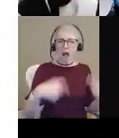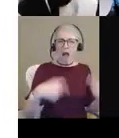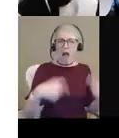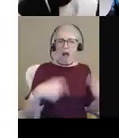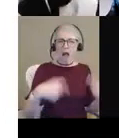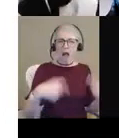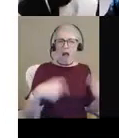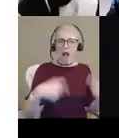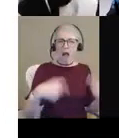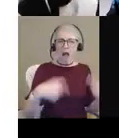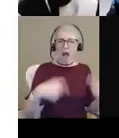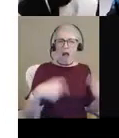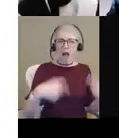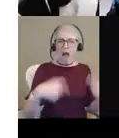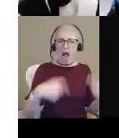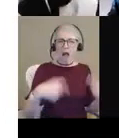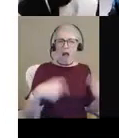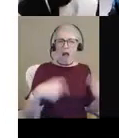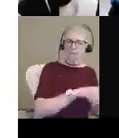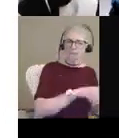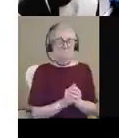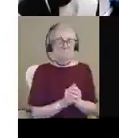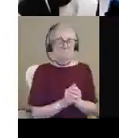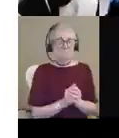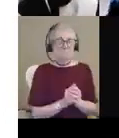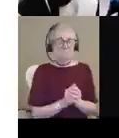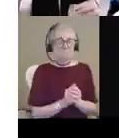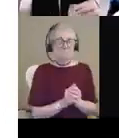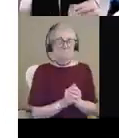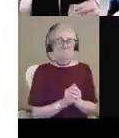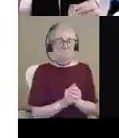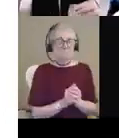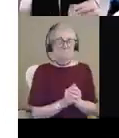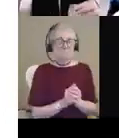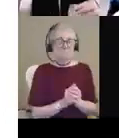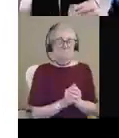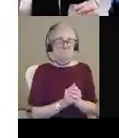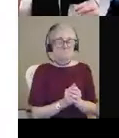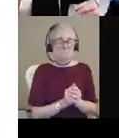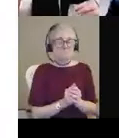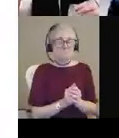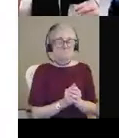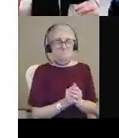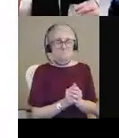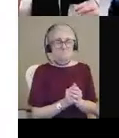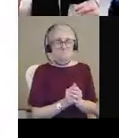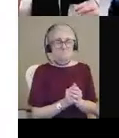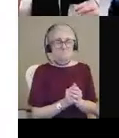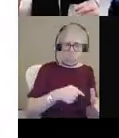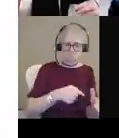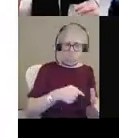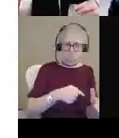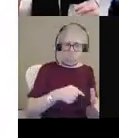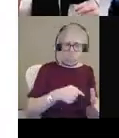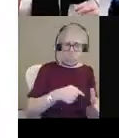maybe see whether Diane agrees with me, is actually the support that we need as developers in making